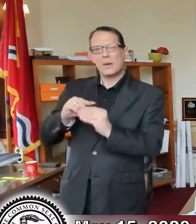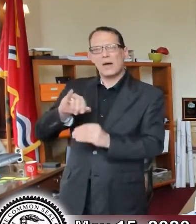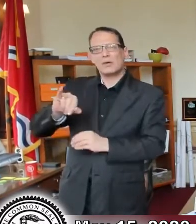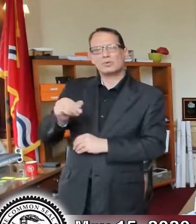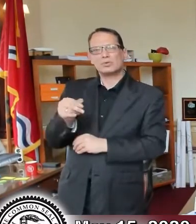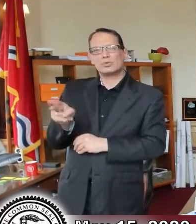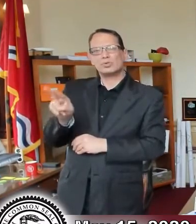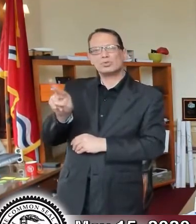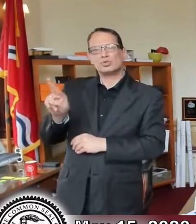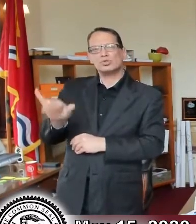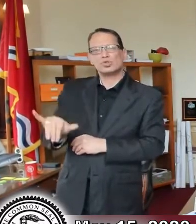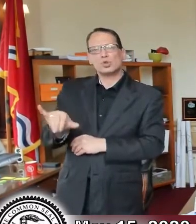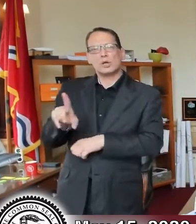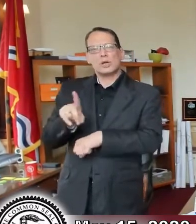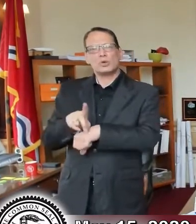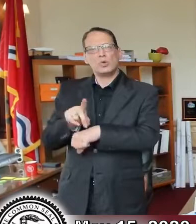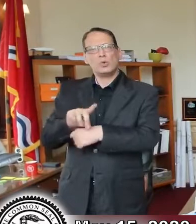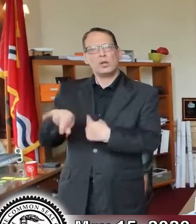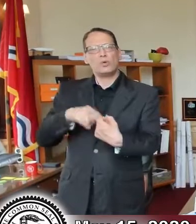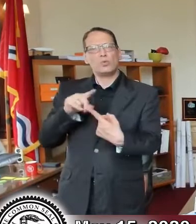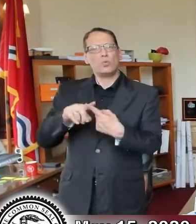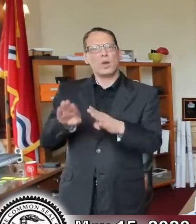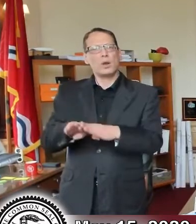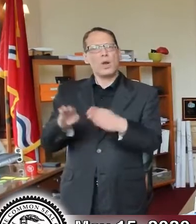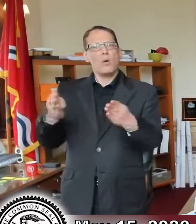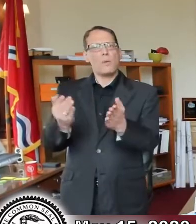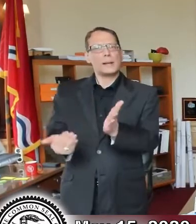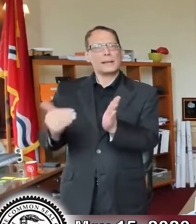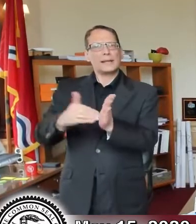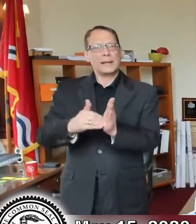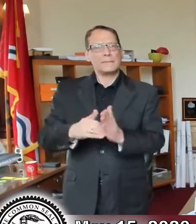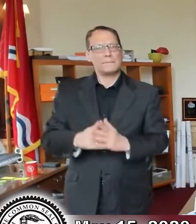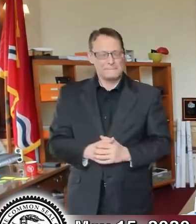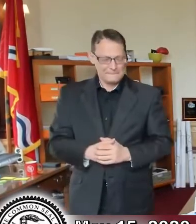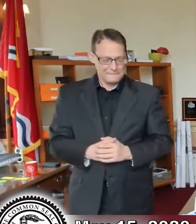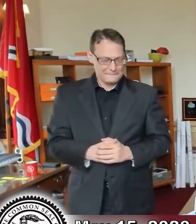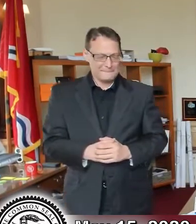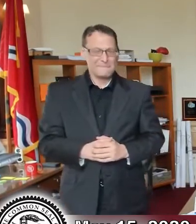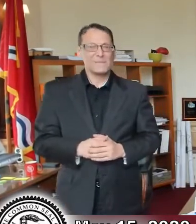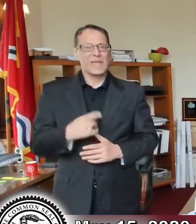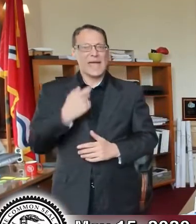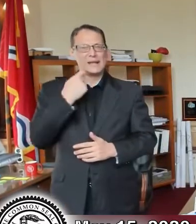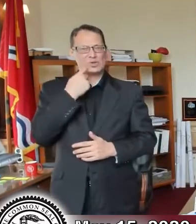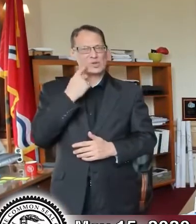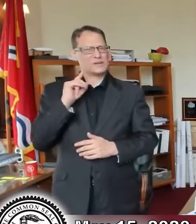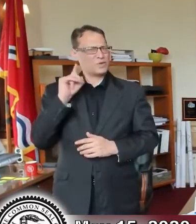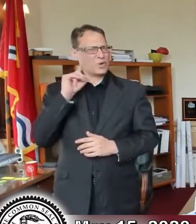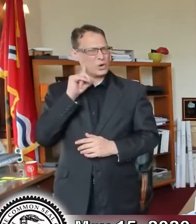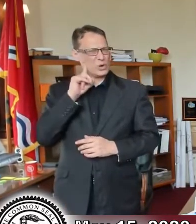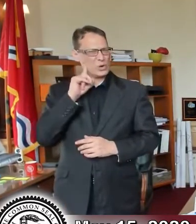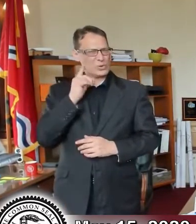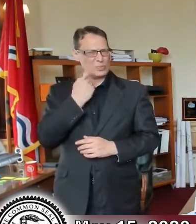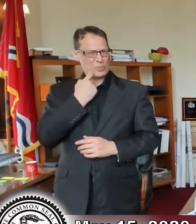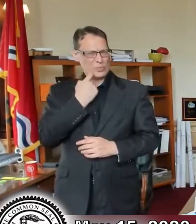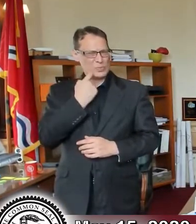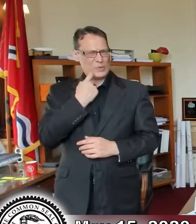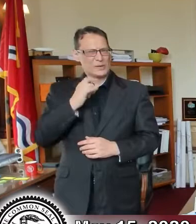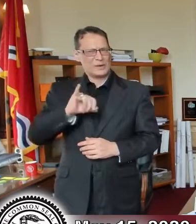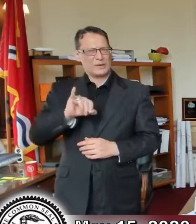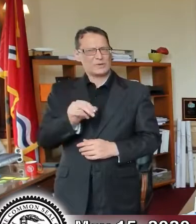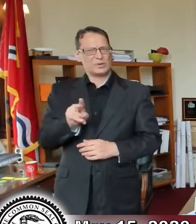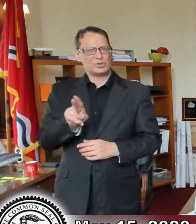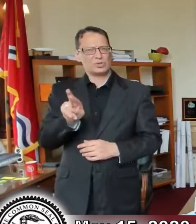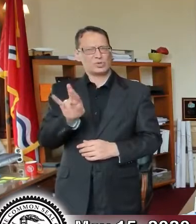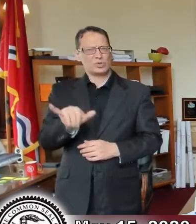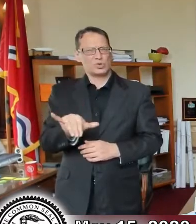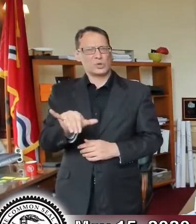know when jury duty will resume? So I just heard a little bit ago, a few days ago, that jury duty